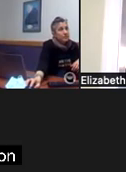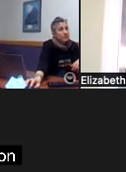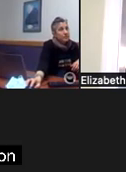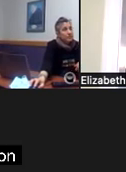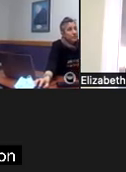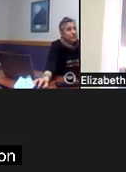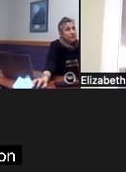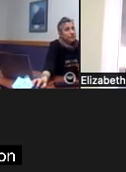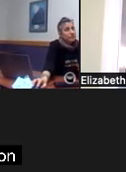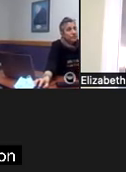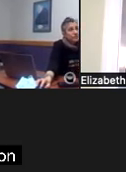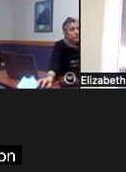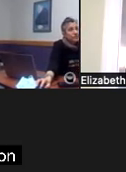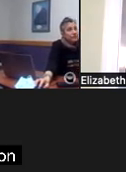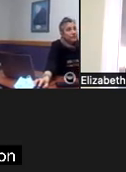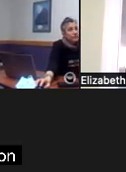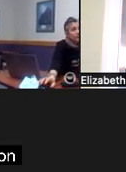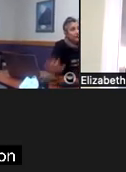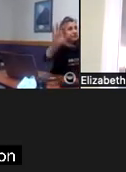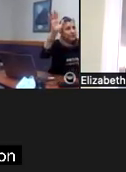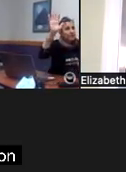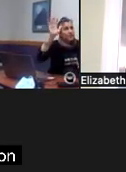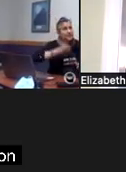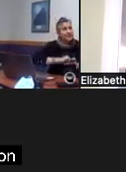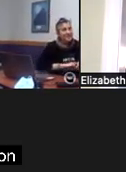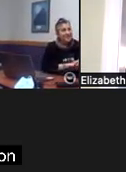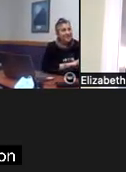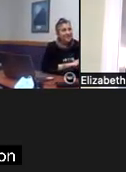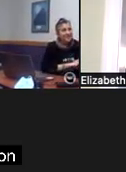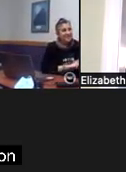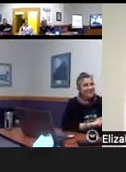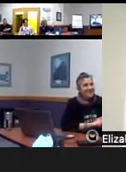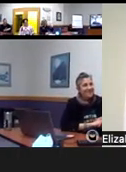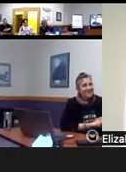And I hope you have a great rest of your day. Thanks, everyone. Thanks, y'all.